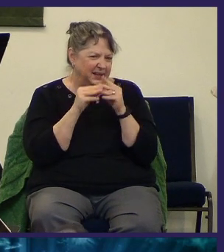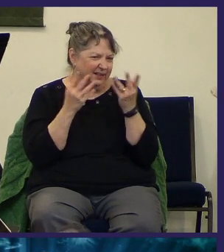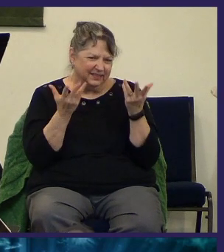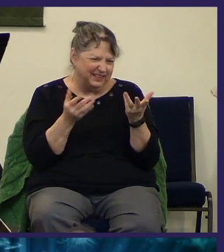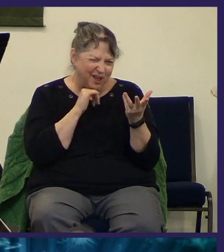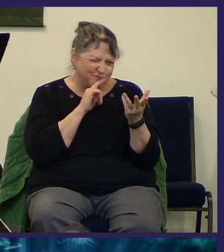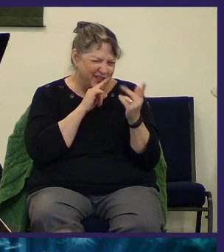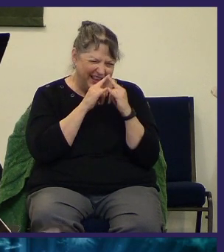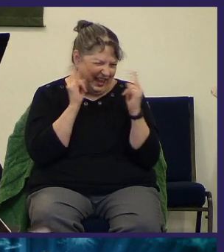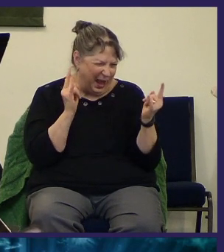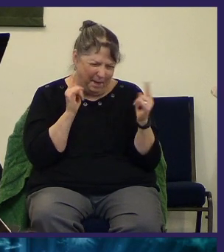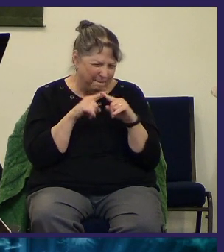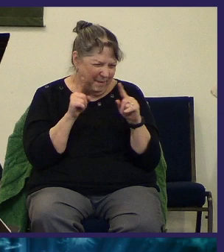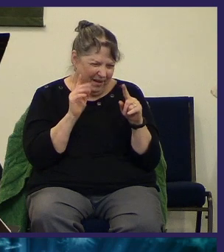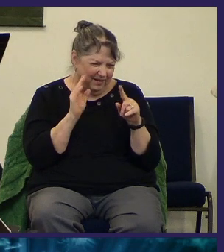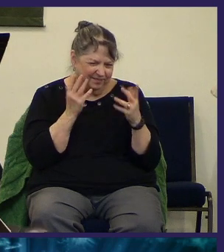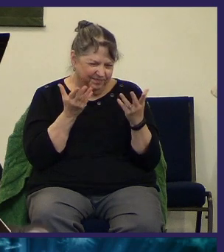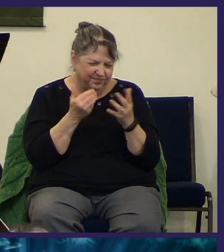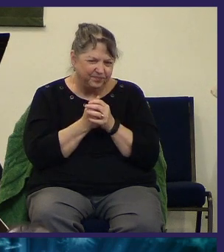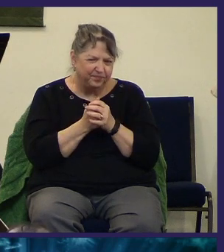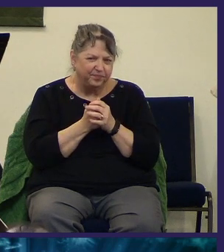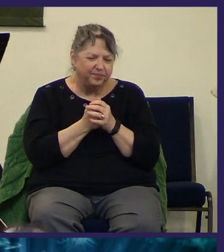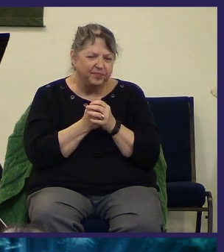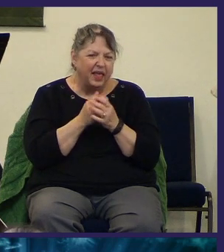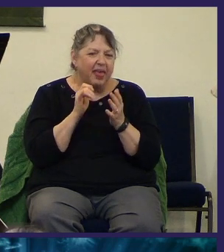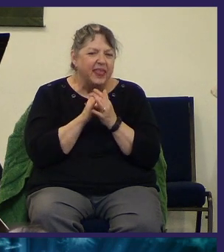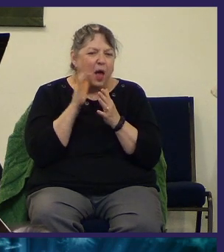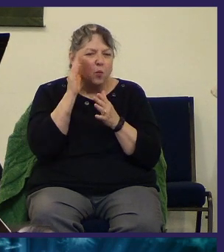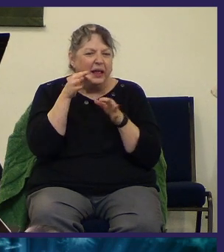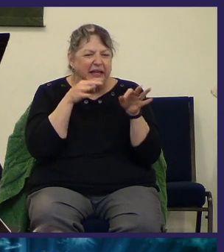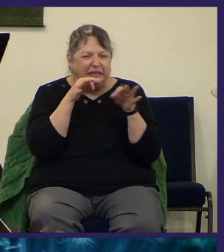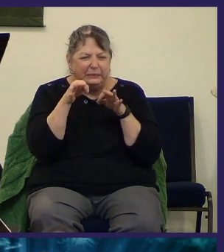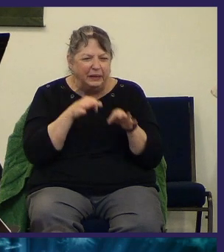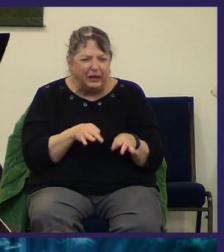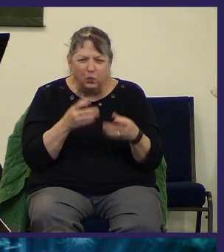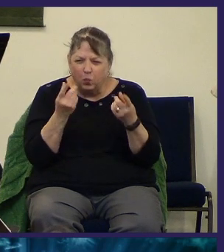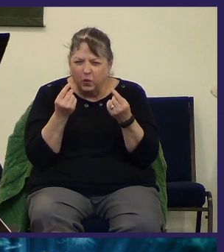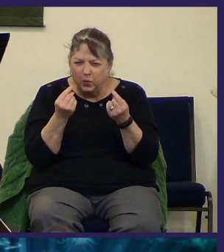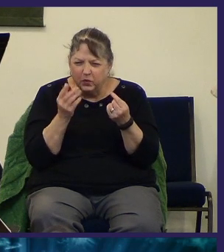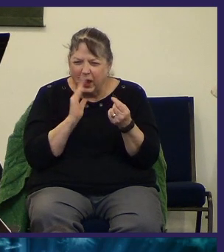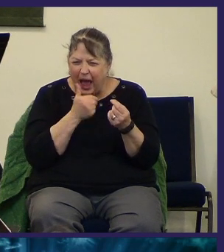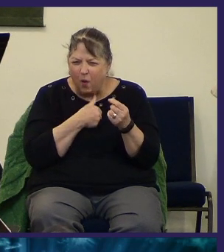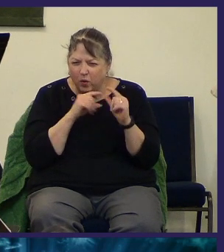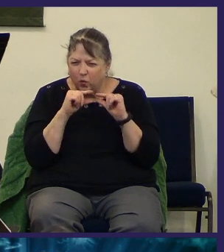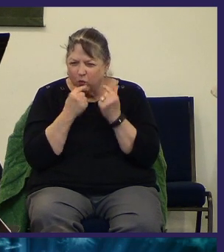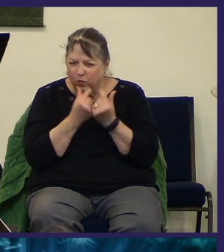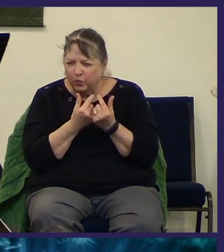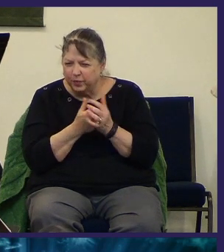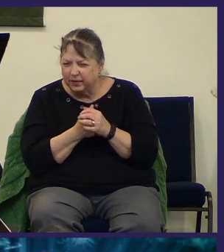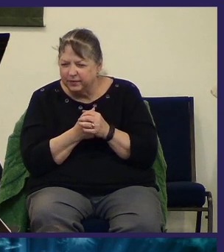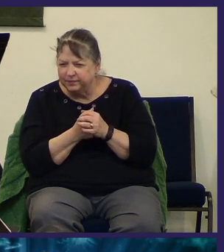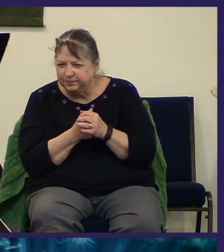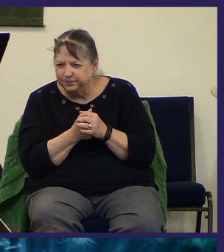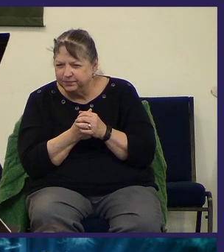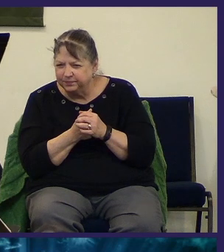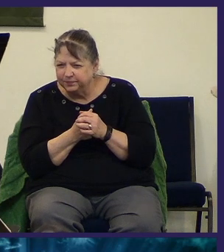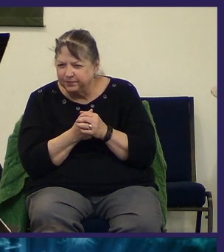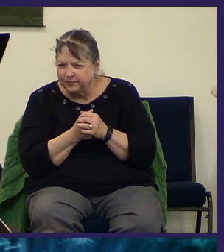involved uh what's available uh i never